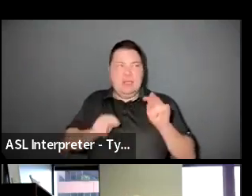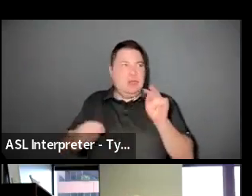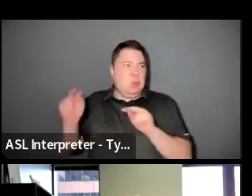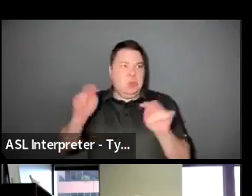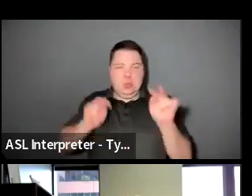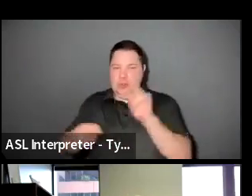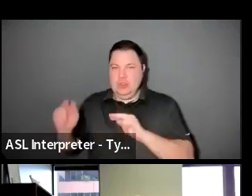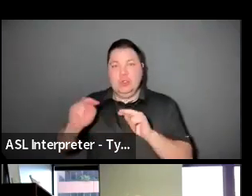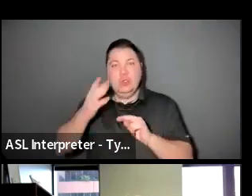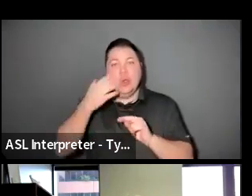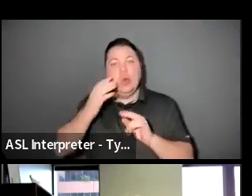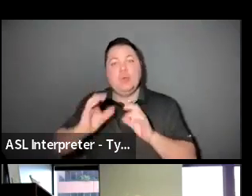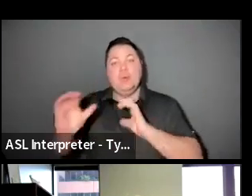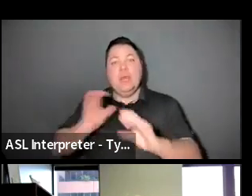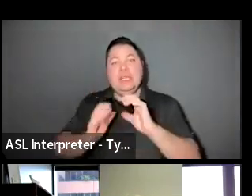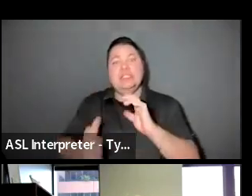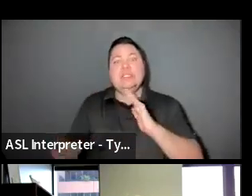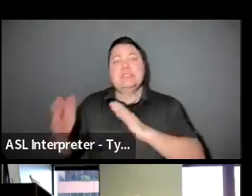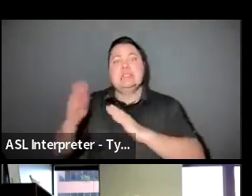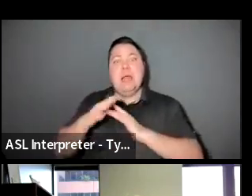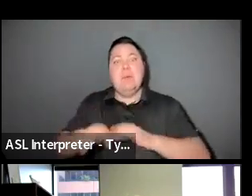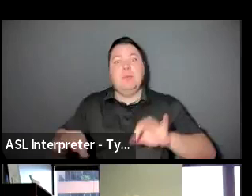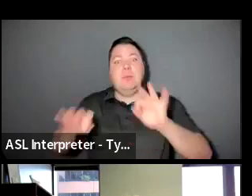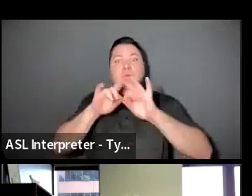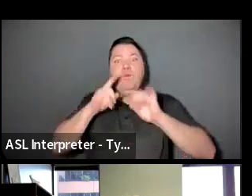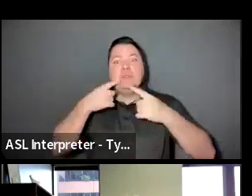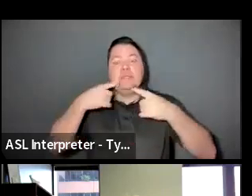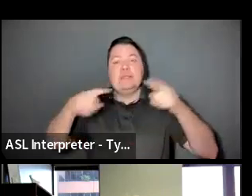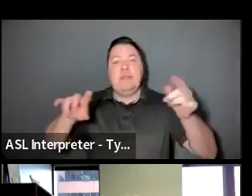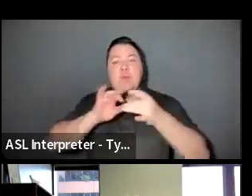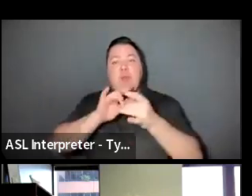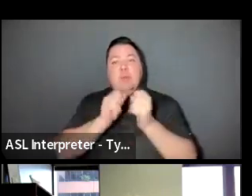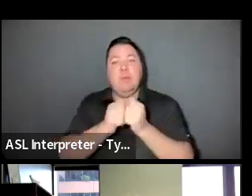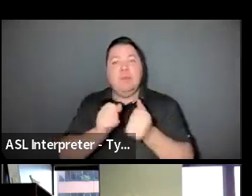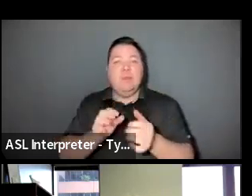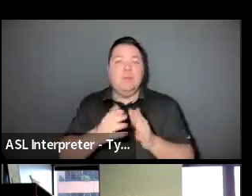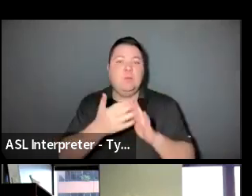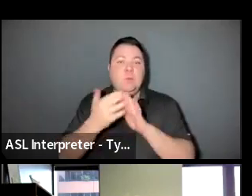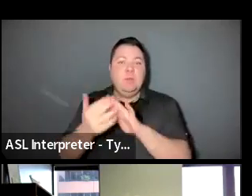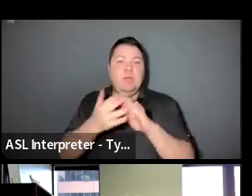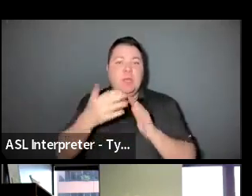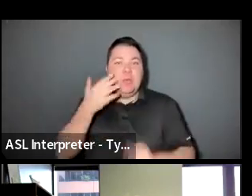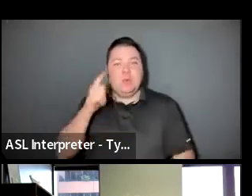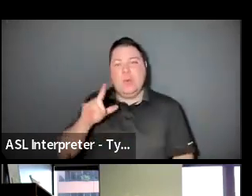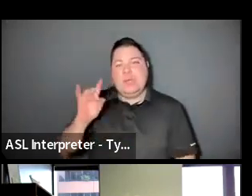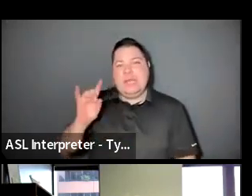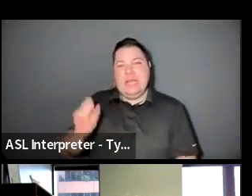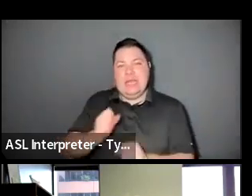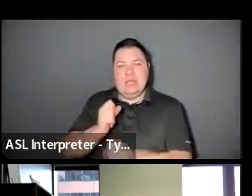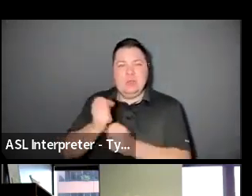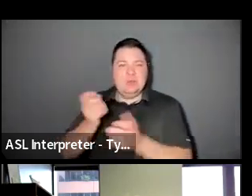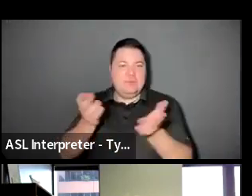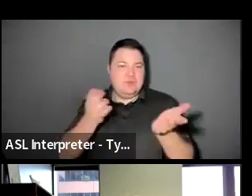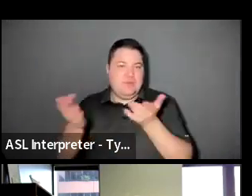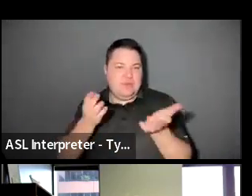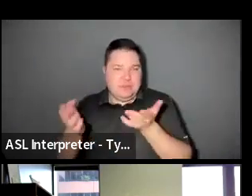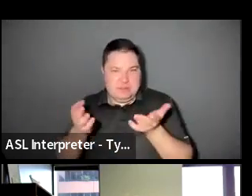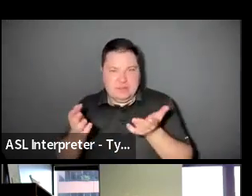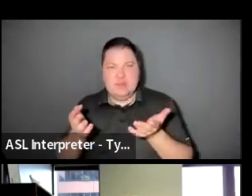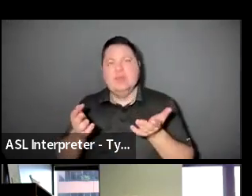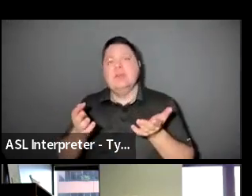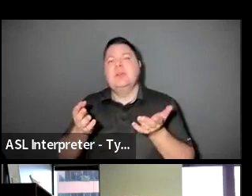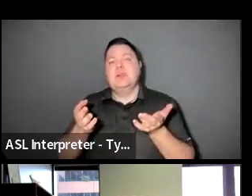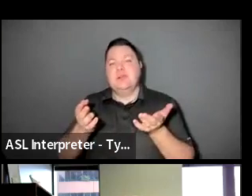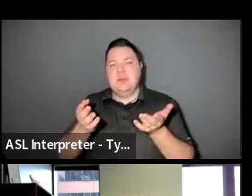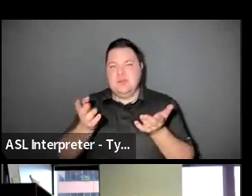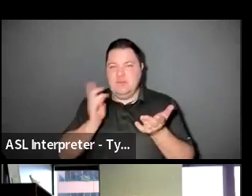is key, right, for successful relationships with communities. I know that 28 years of service to my community